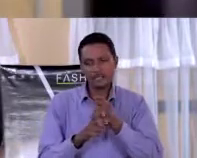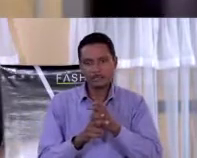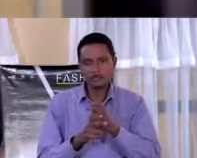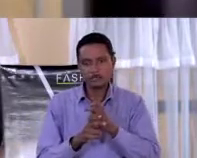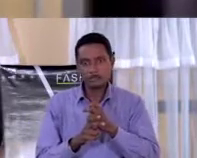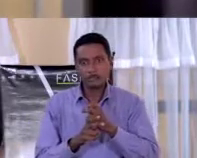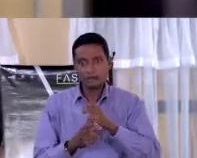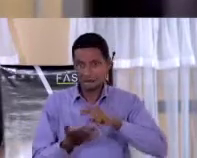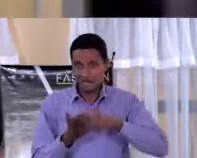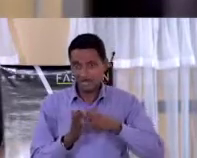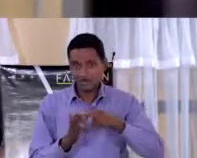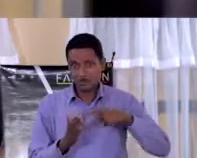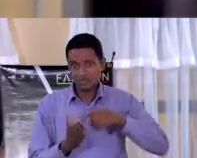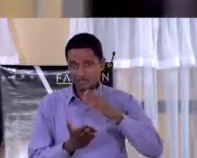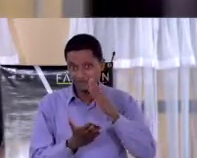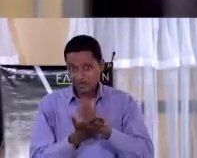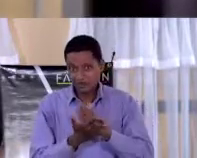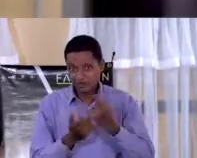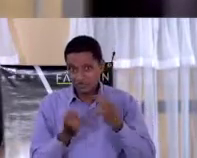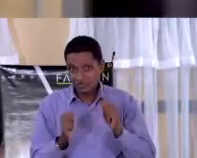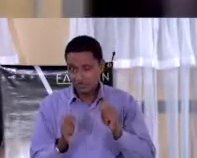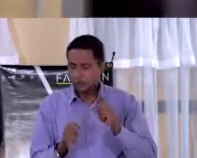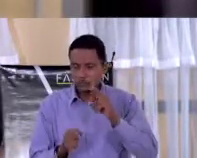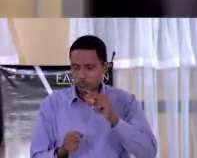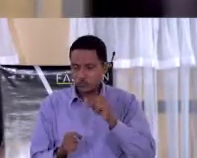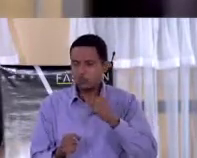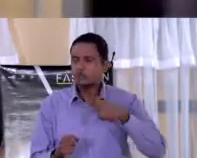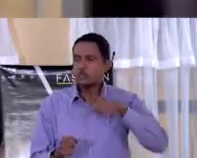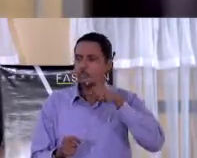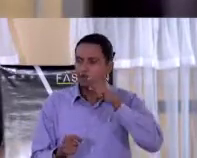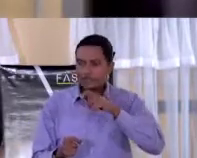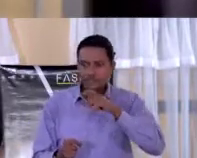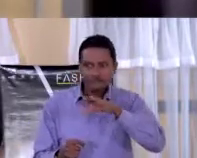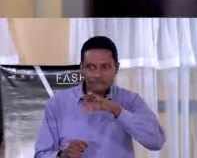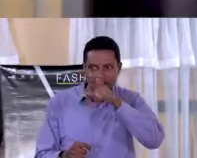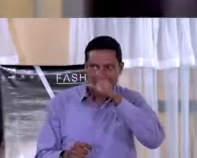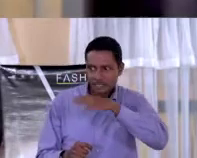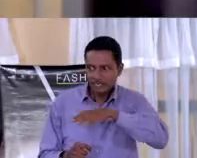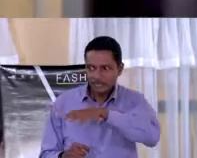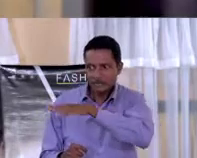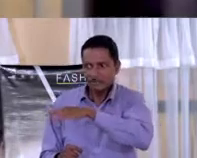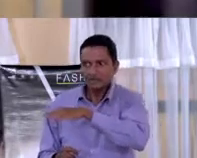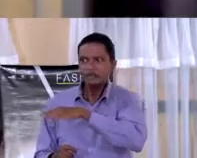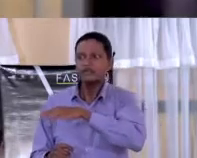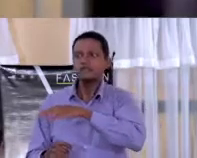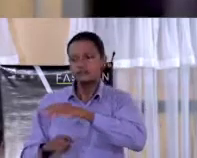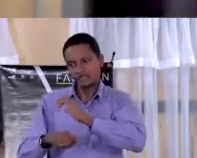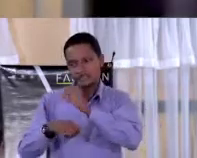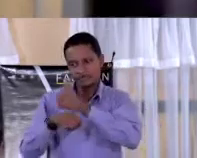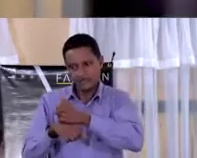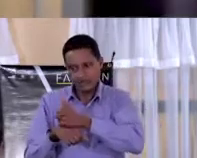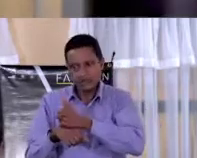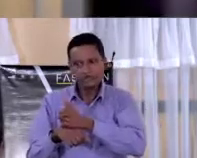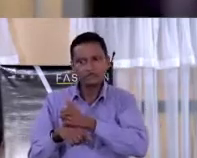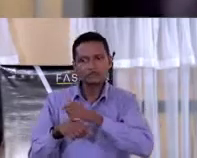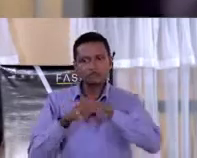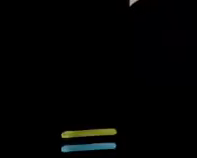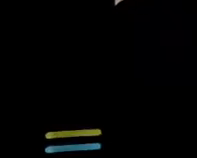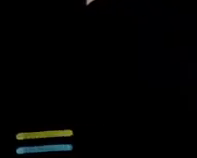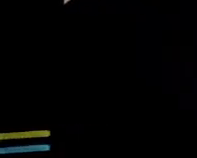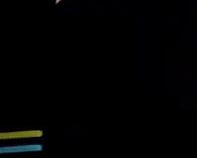We have to constantly find avenues to mount platforms, you know, in spite of that